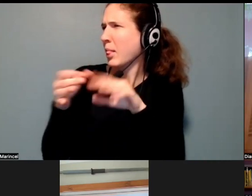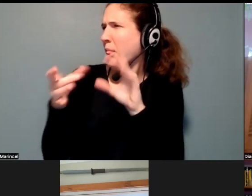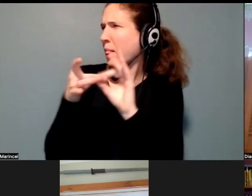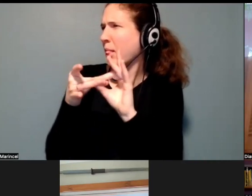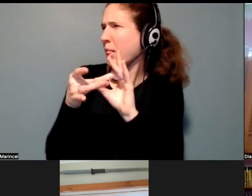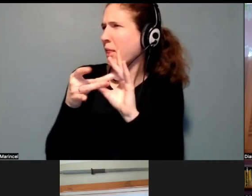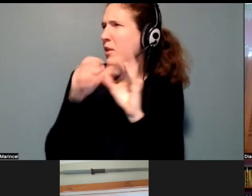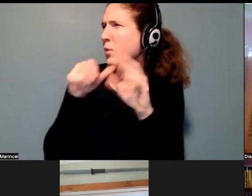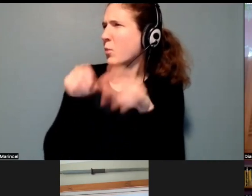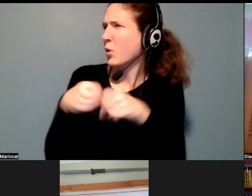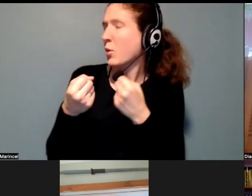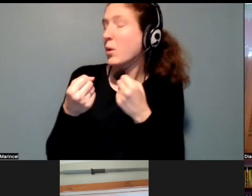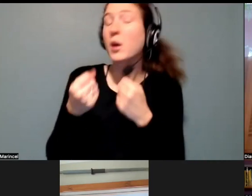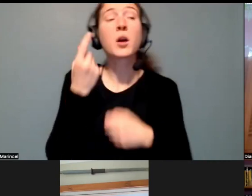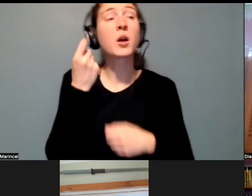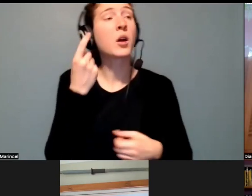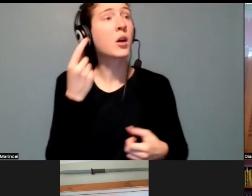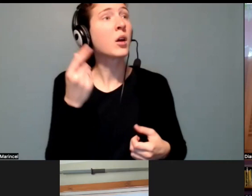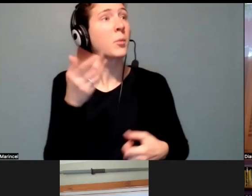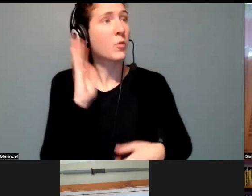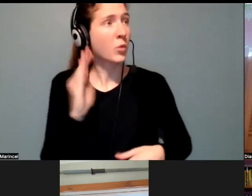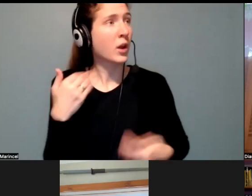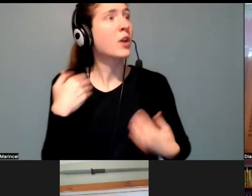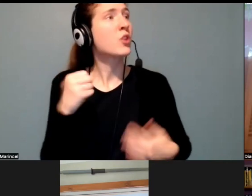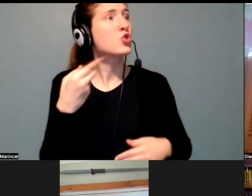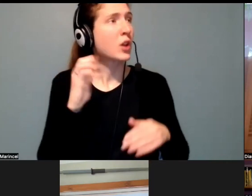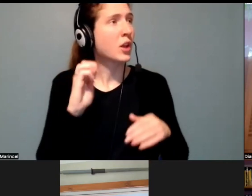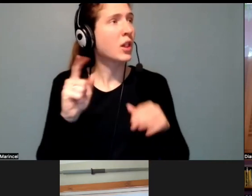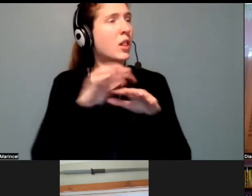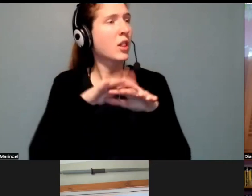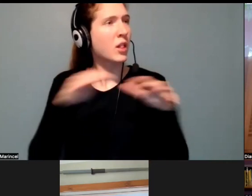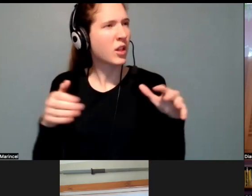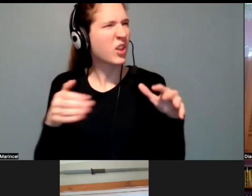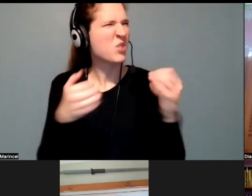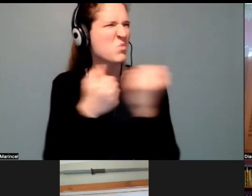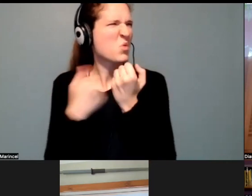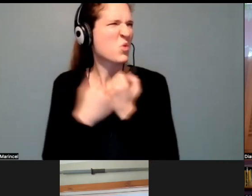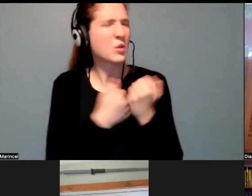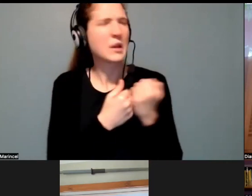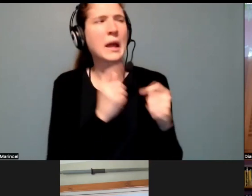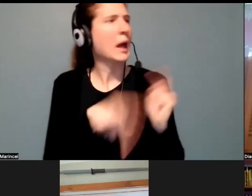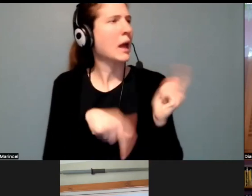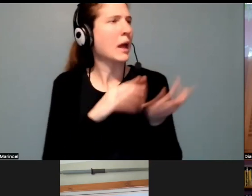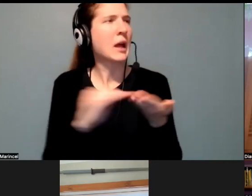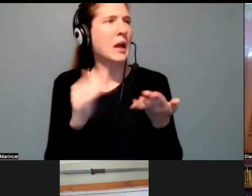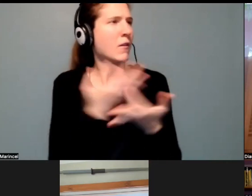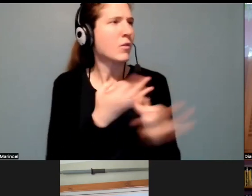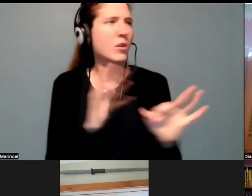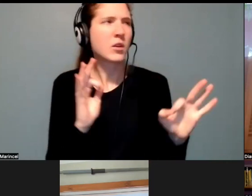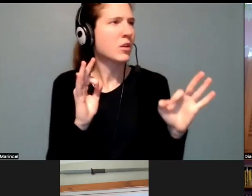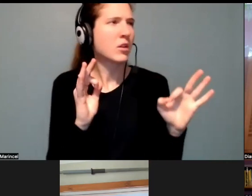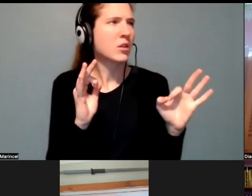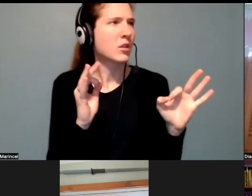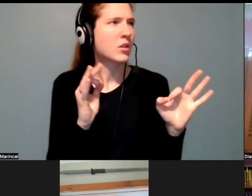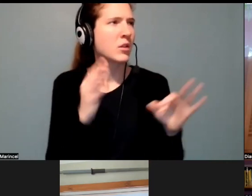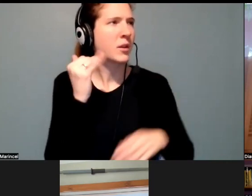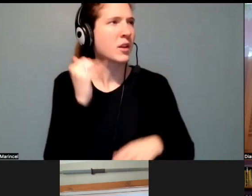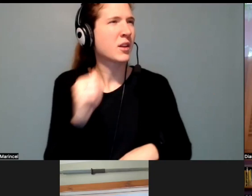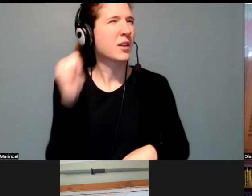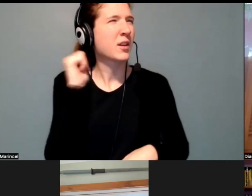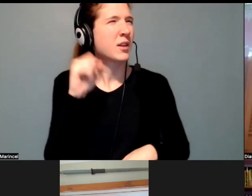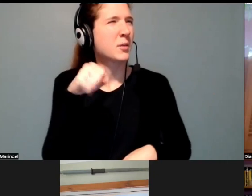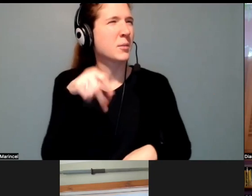He had braces on his shell at one point. He's not releasable because his spine was damaged,